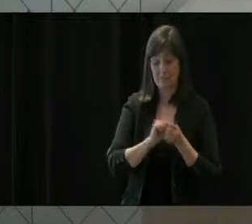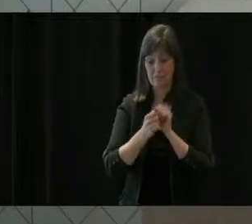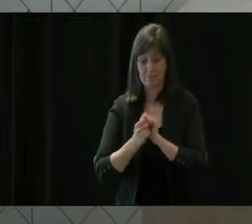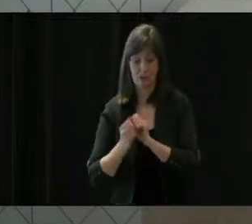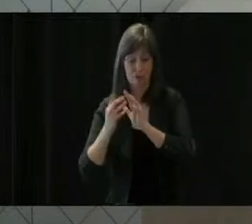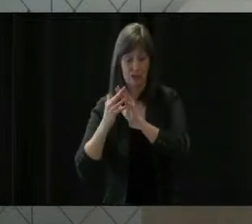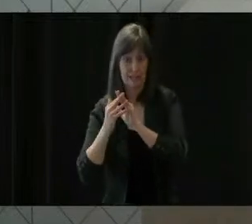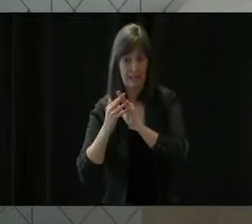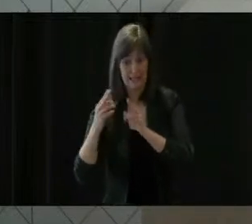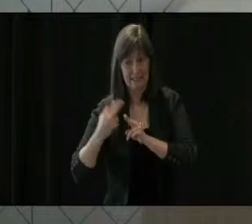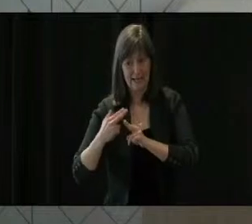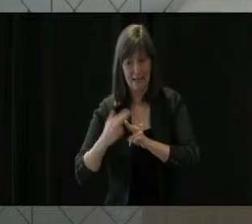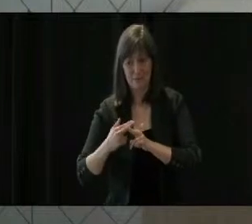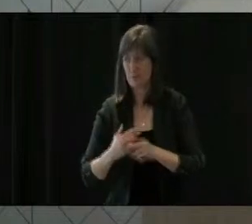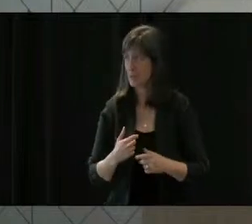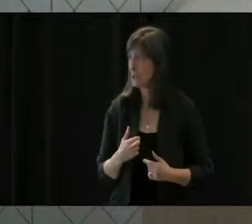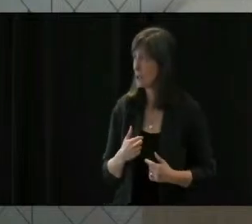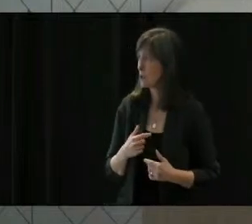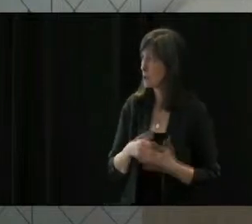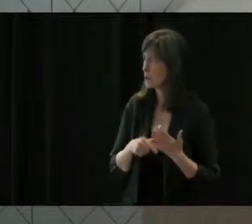I don't know what you mean. What are you talking about?